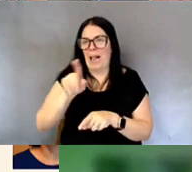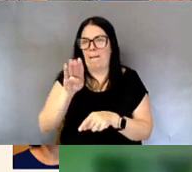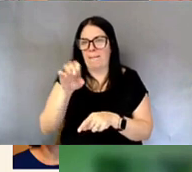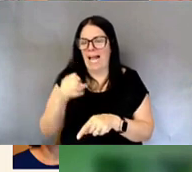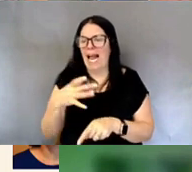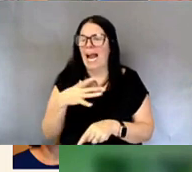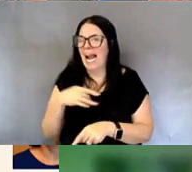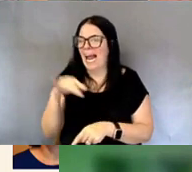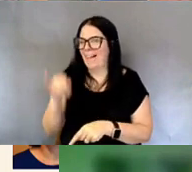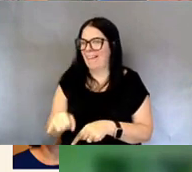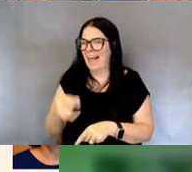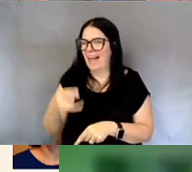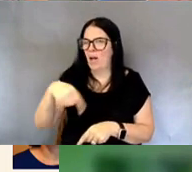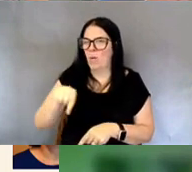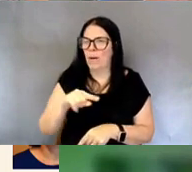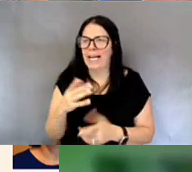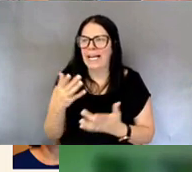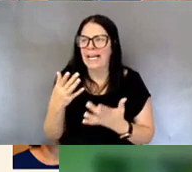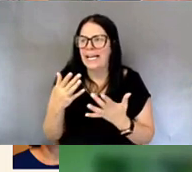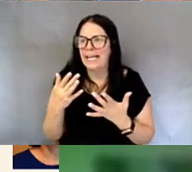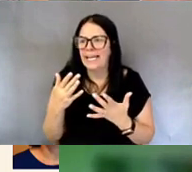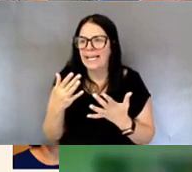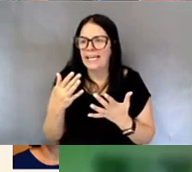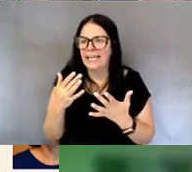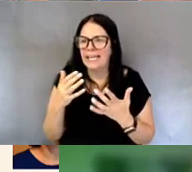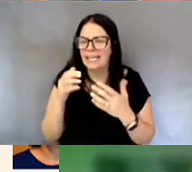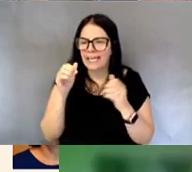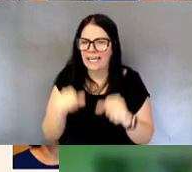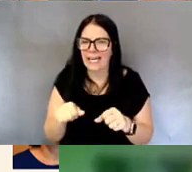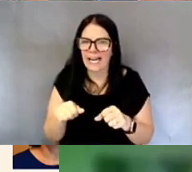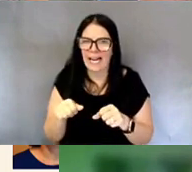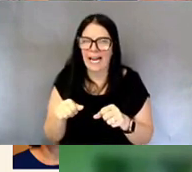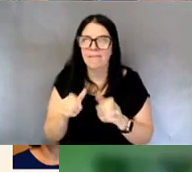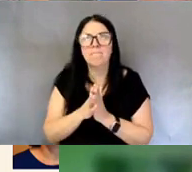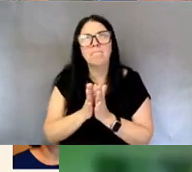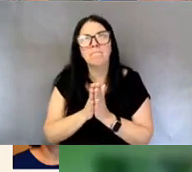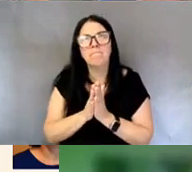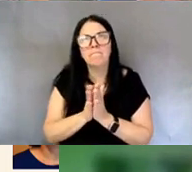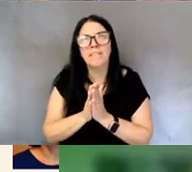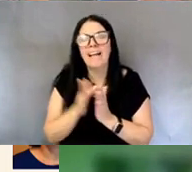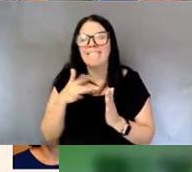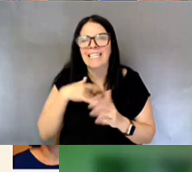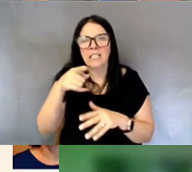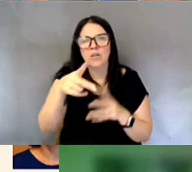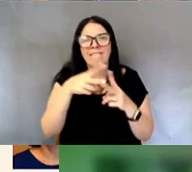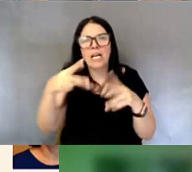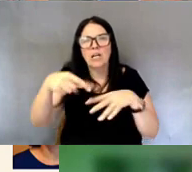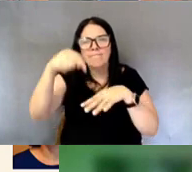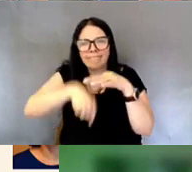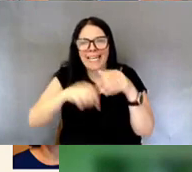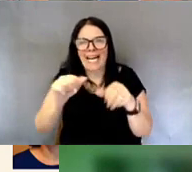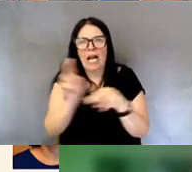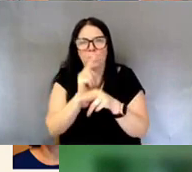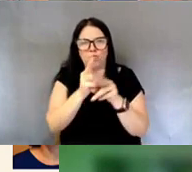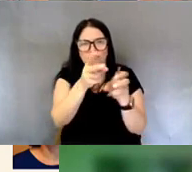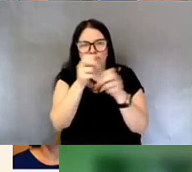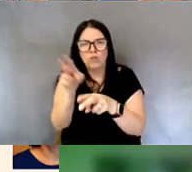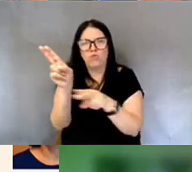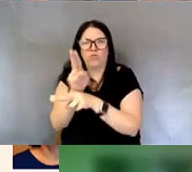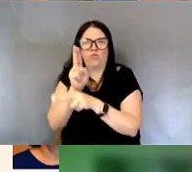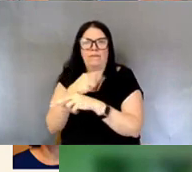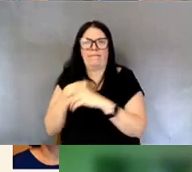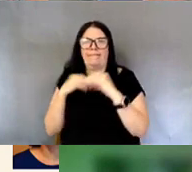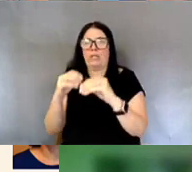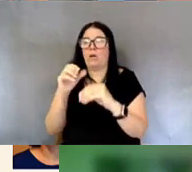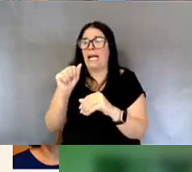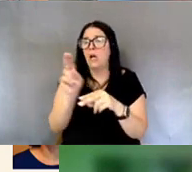that we can pick, it's very comprehensive. You could use the resource